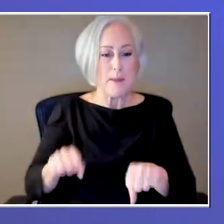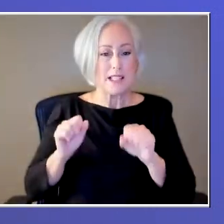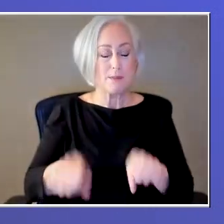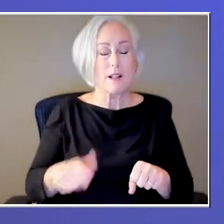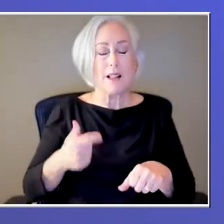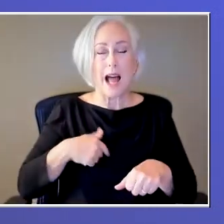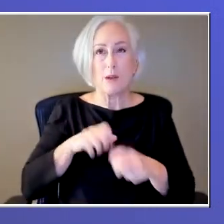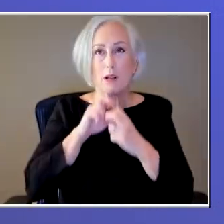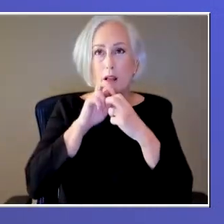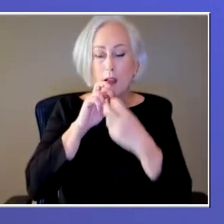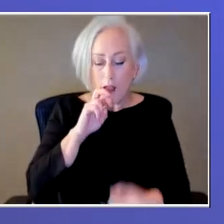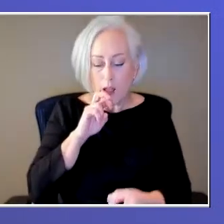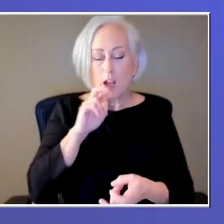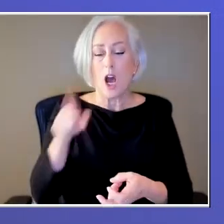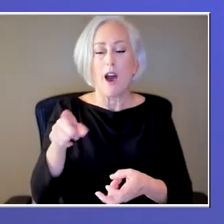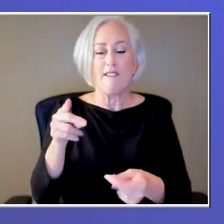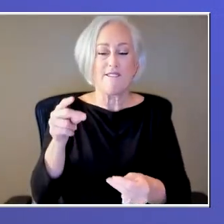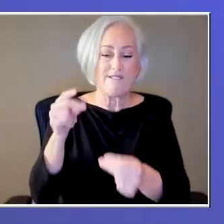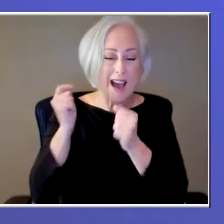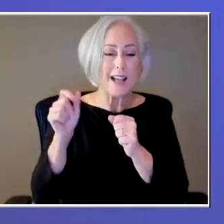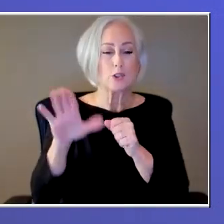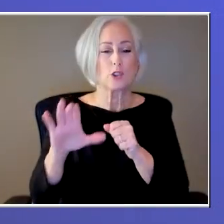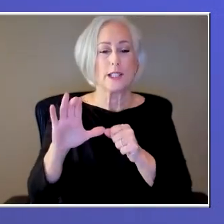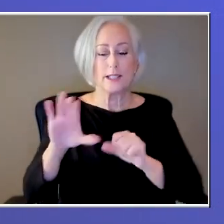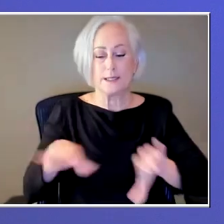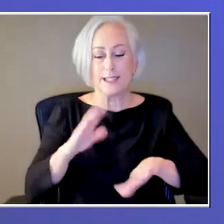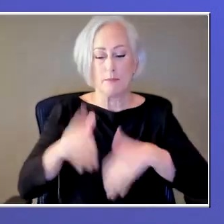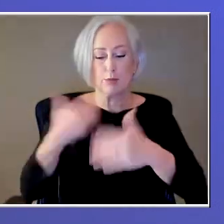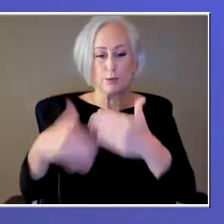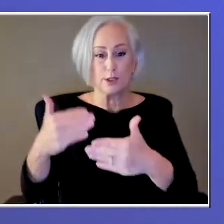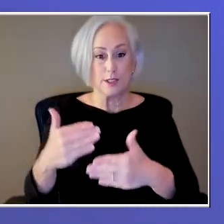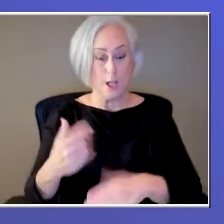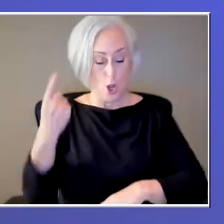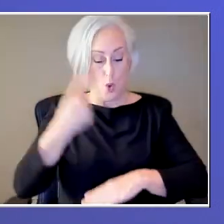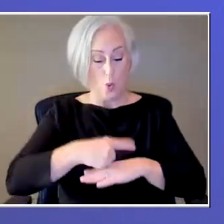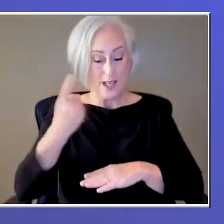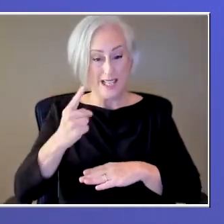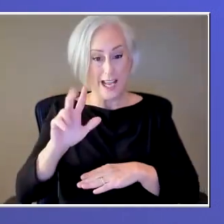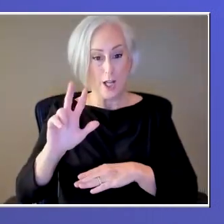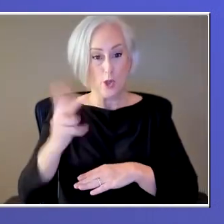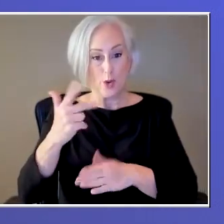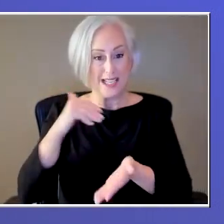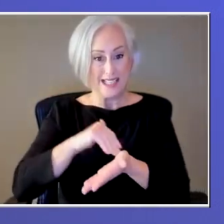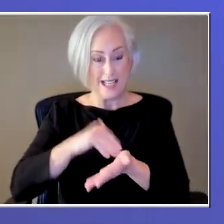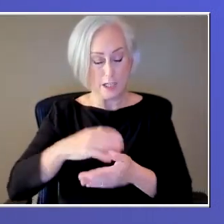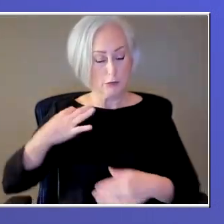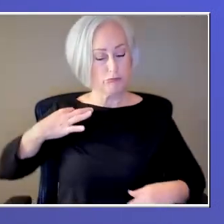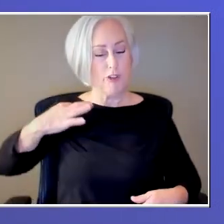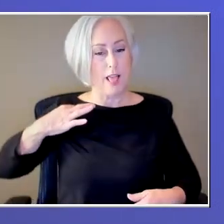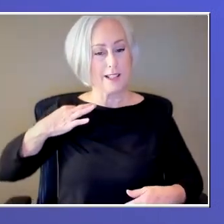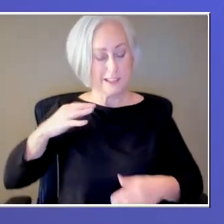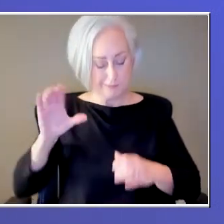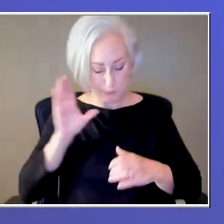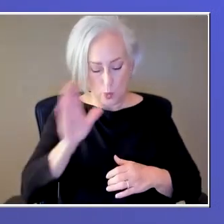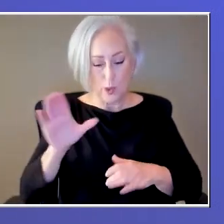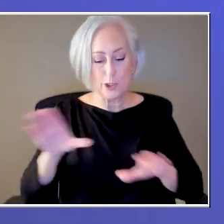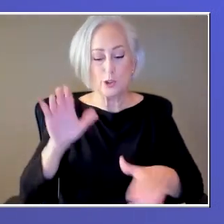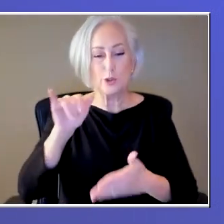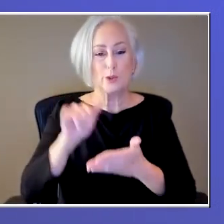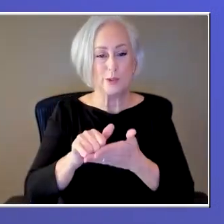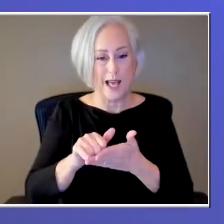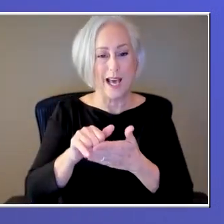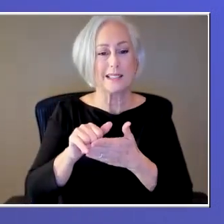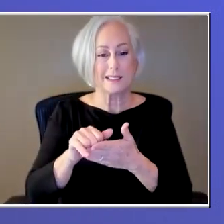quick she pulled it off. In one day, we had 3 physicians volunteer to do the case. We had an